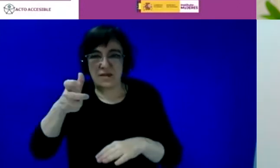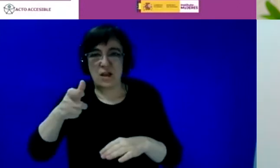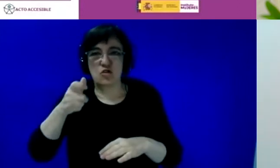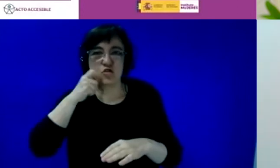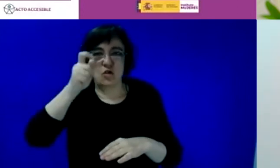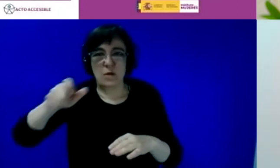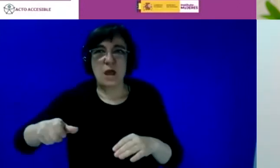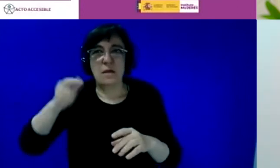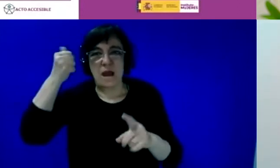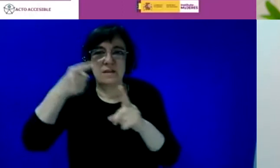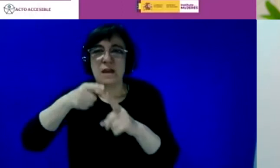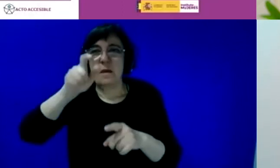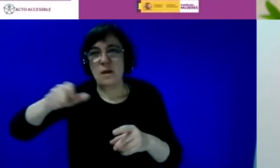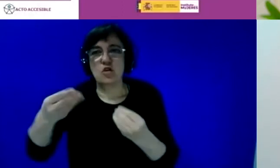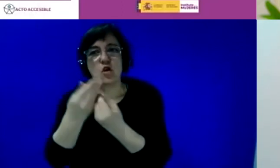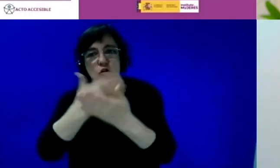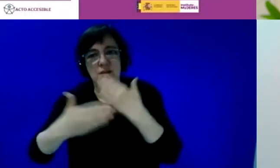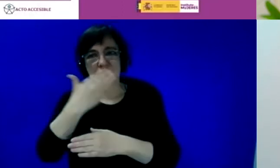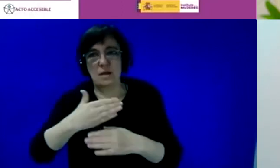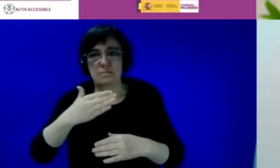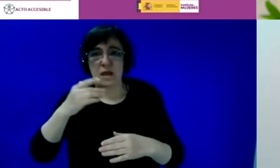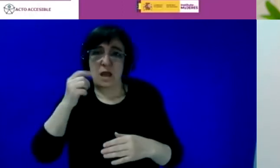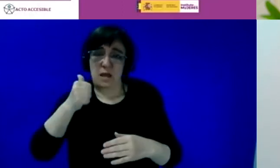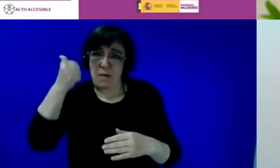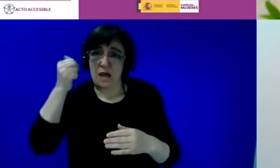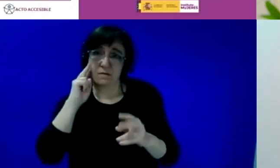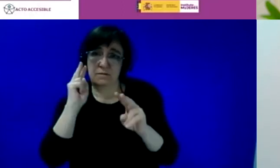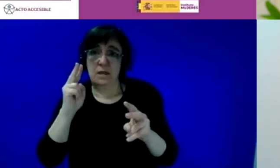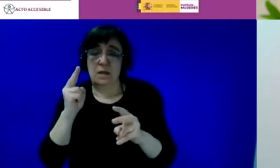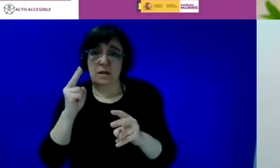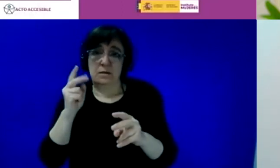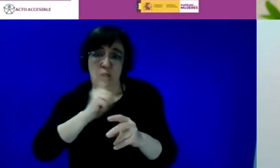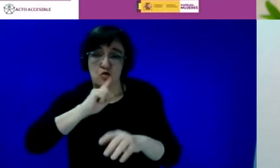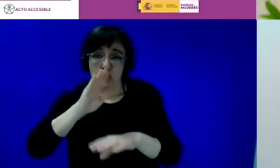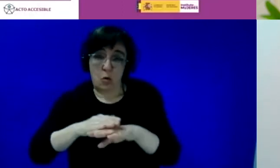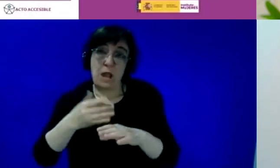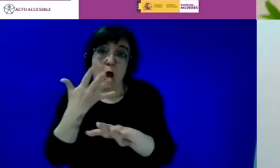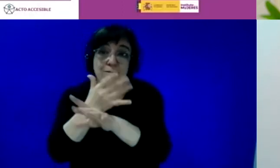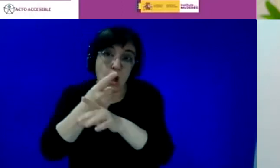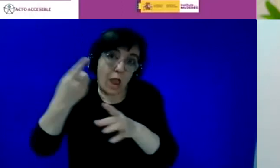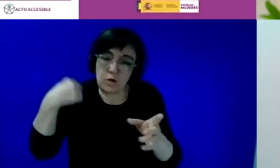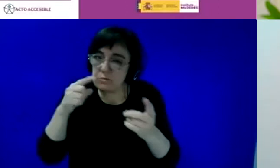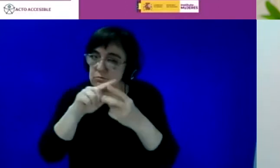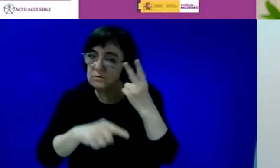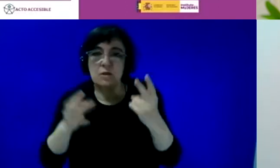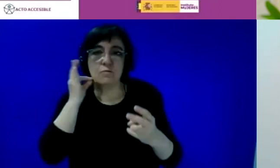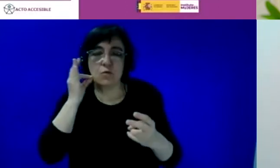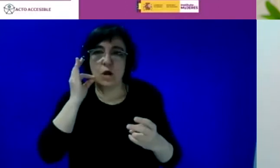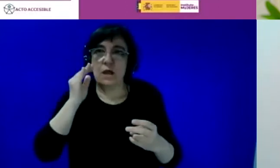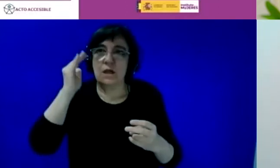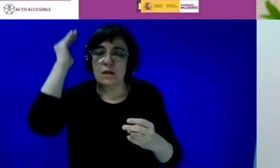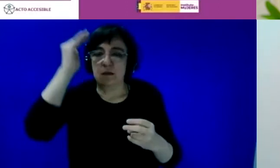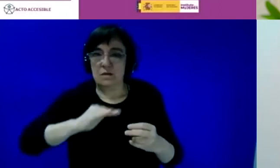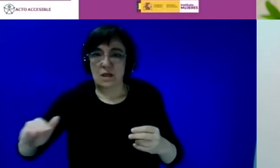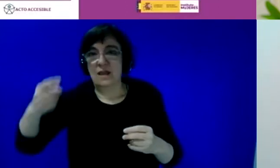exposed. And unfortunately, especially the ones that have intellectual disabilities or autism or any kinds of